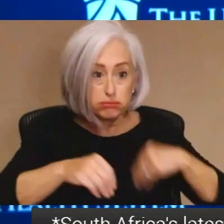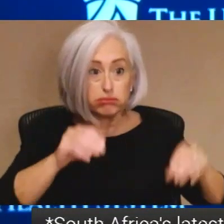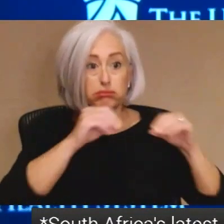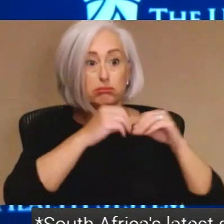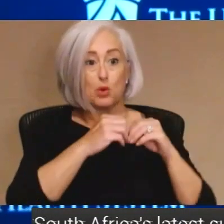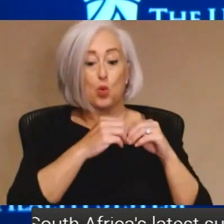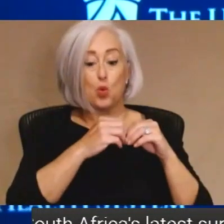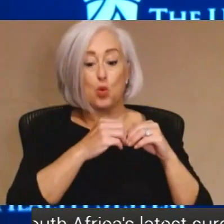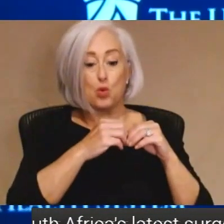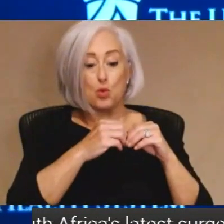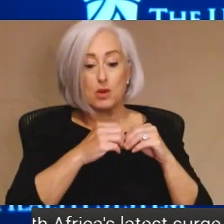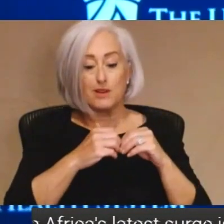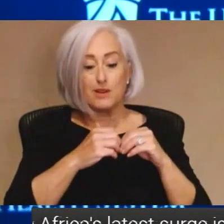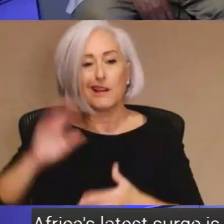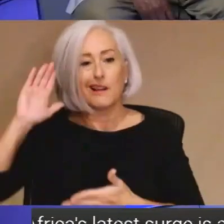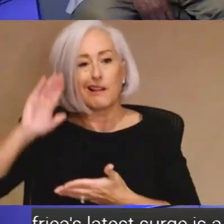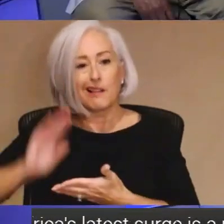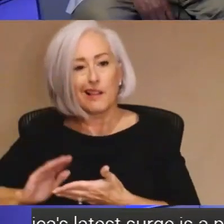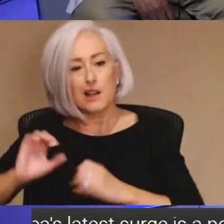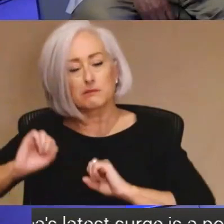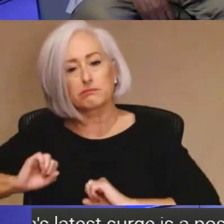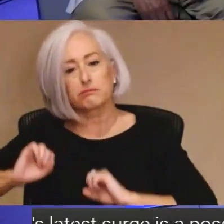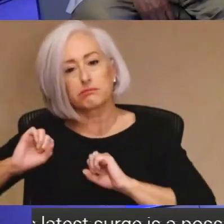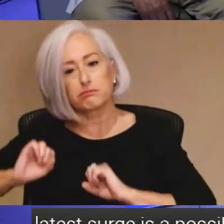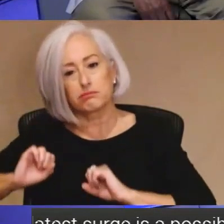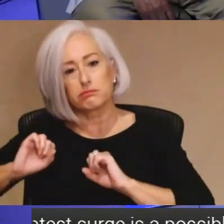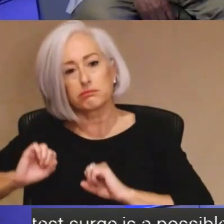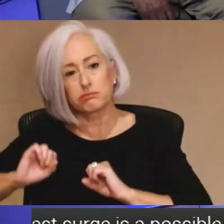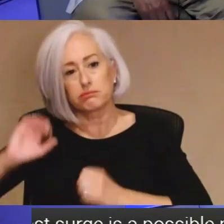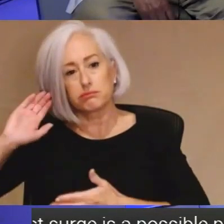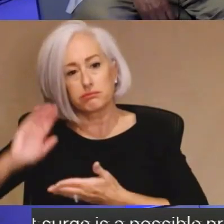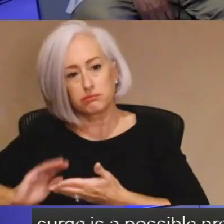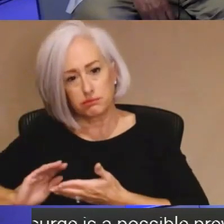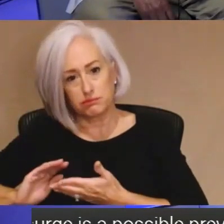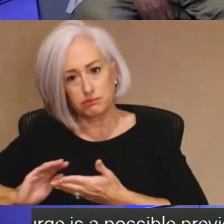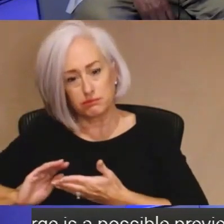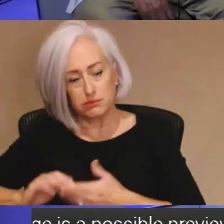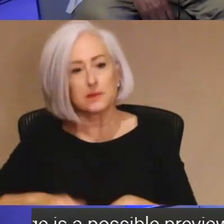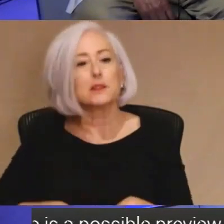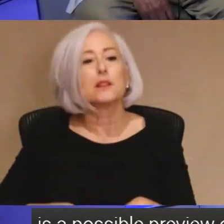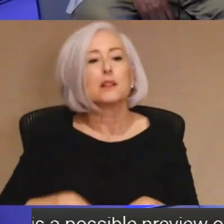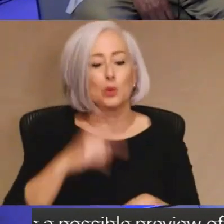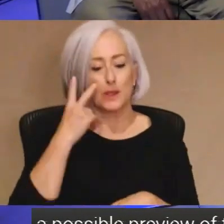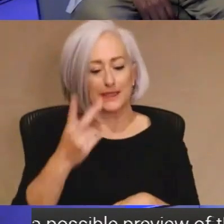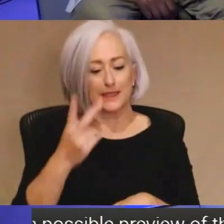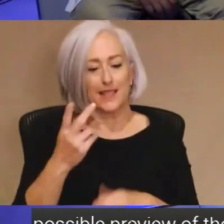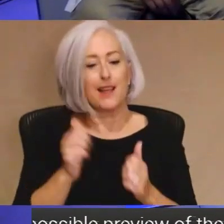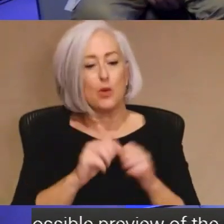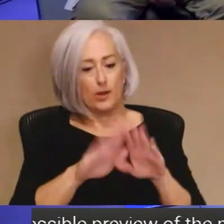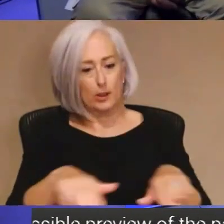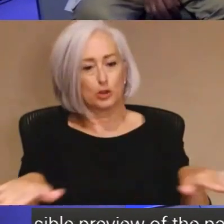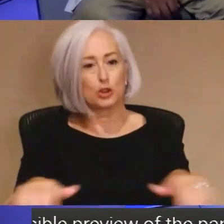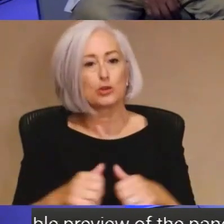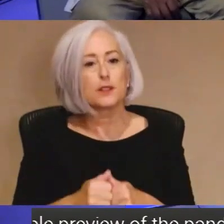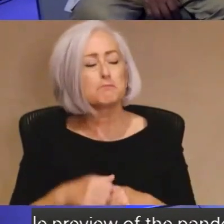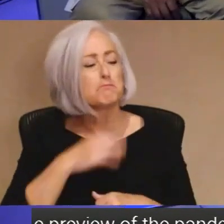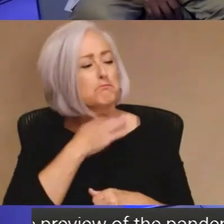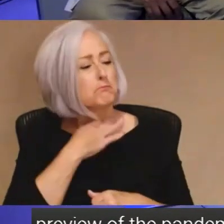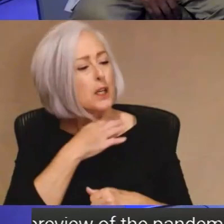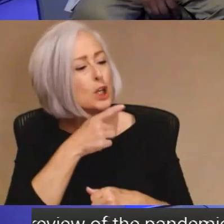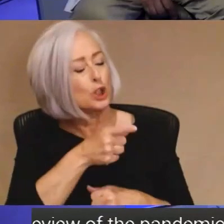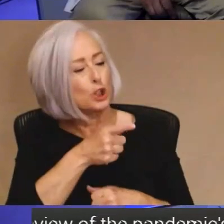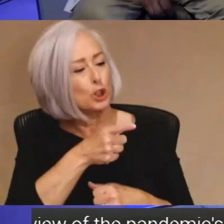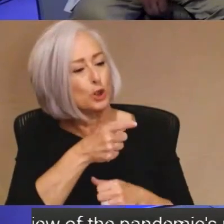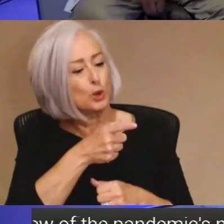the pediatric population. Jen wants to know, Dr. Lauer, if you're seeing or treating post-COVID